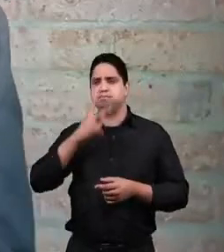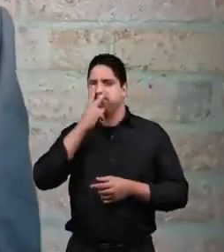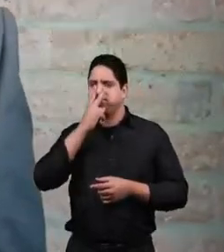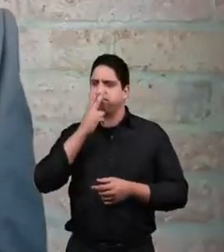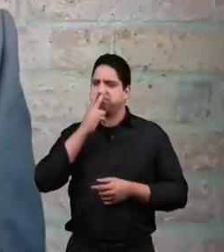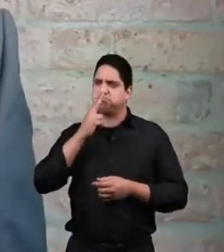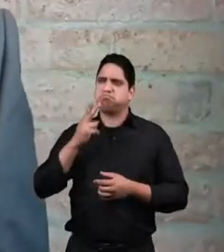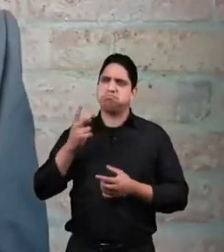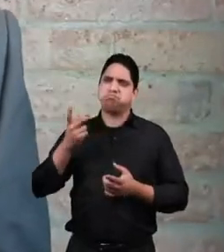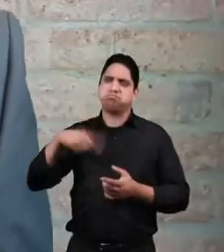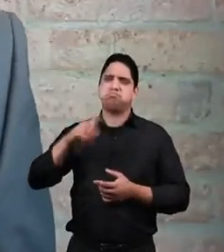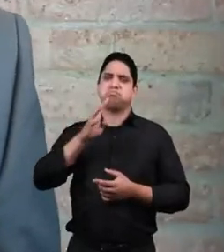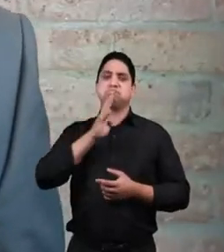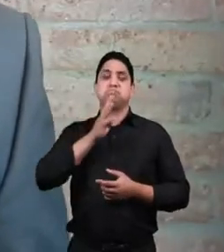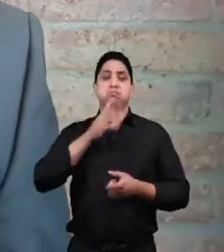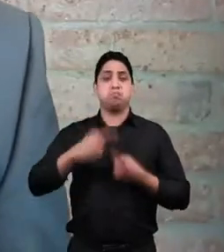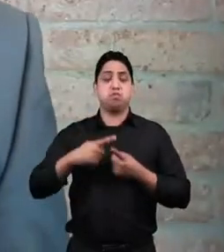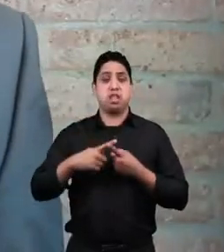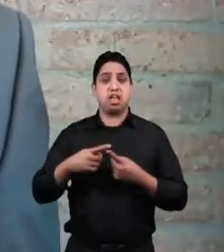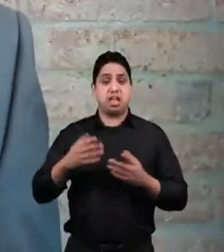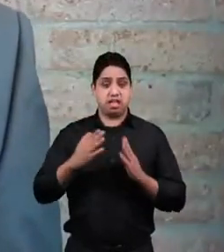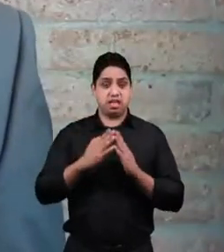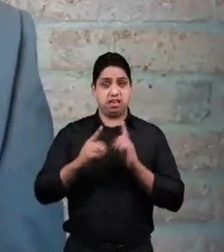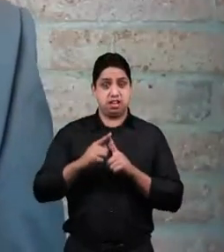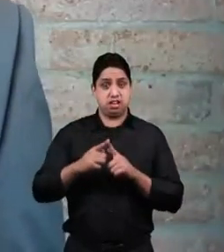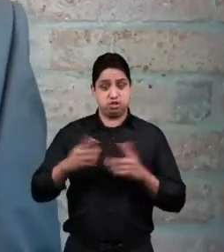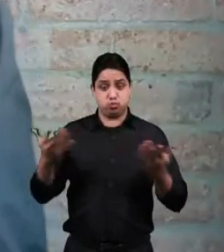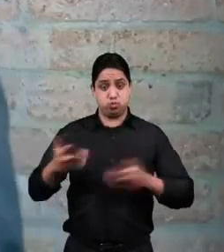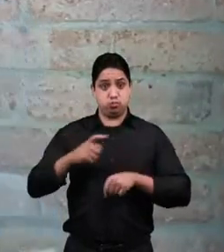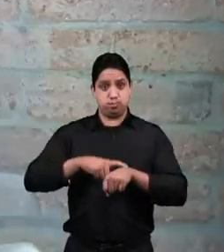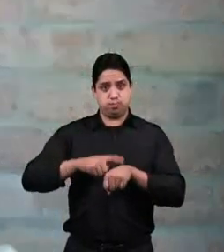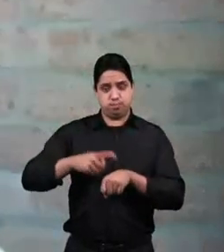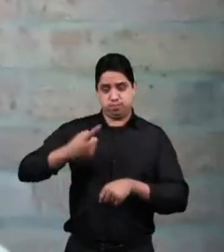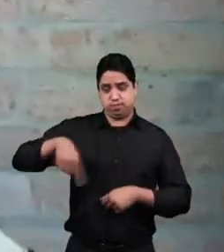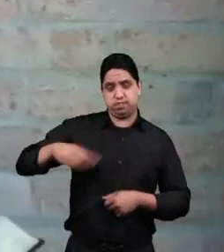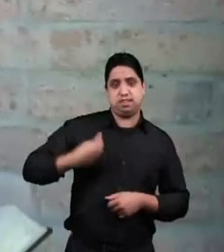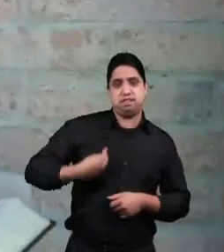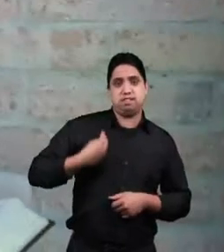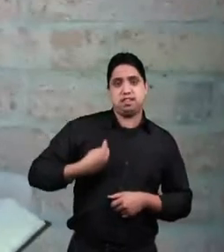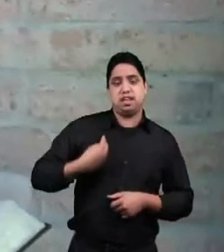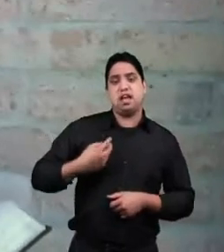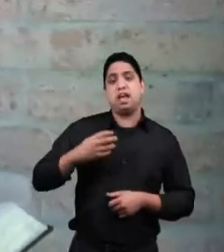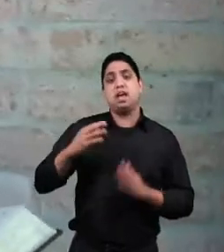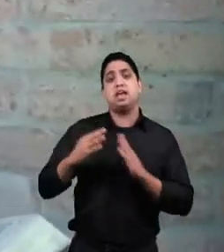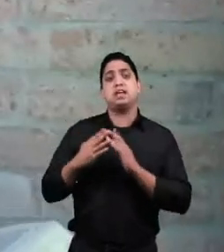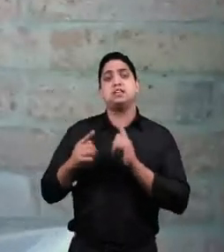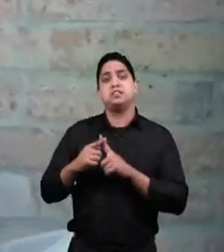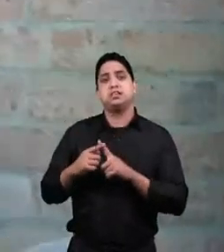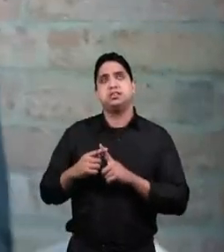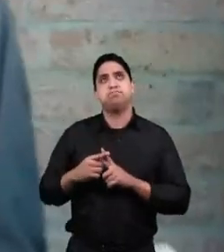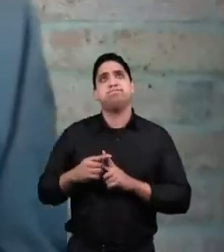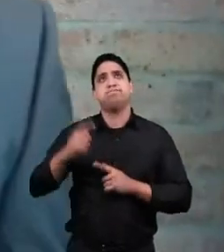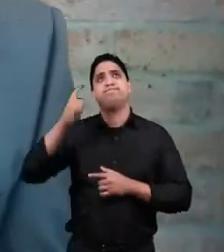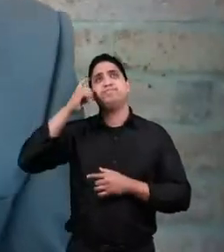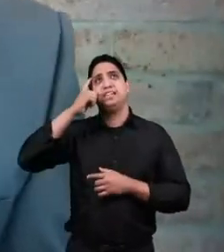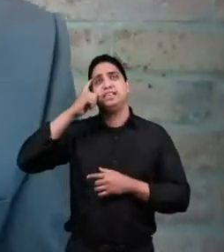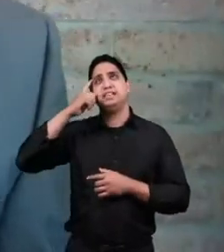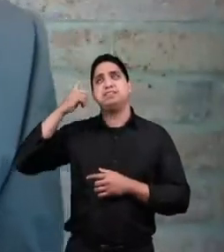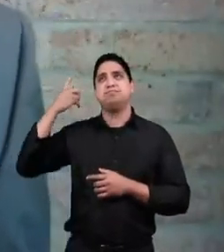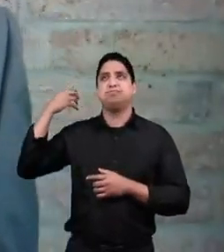was familiar, because the church in these moments we live in, the church looks